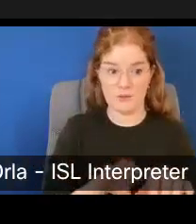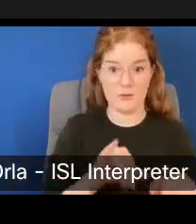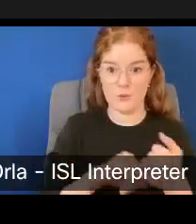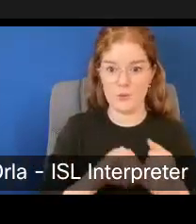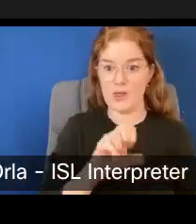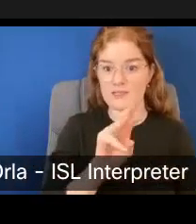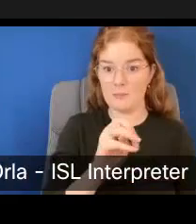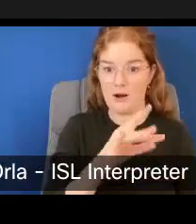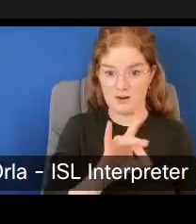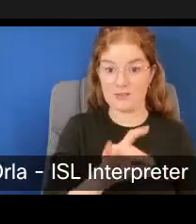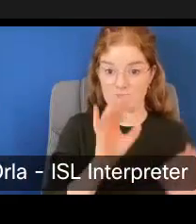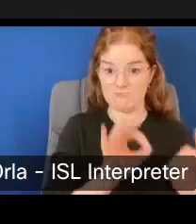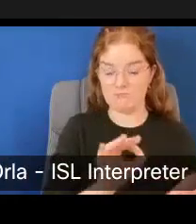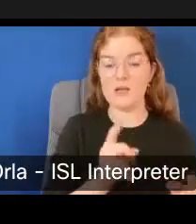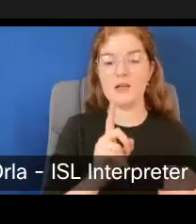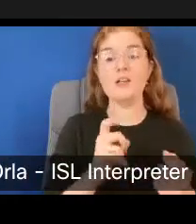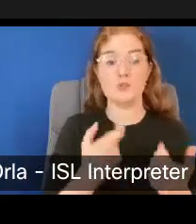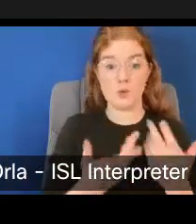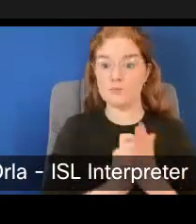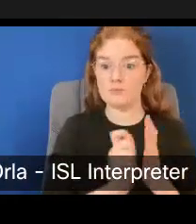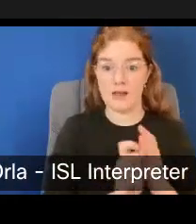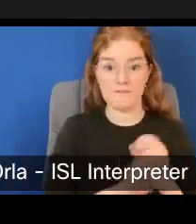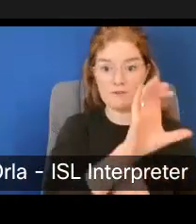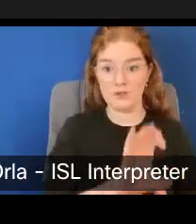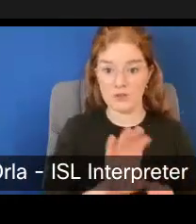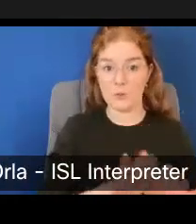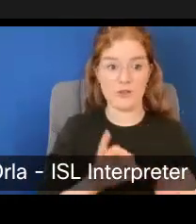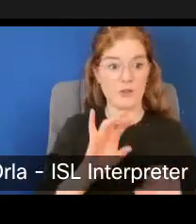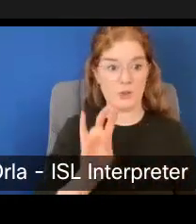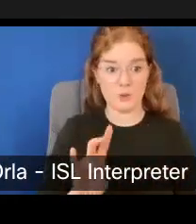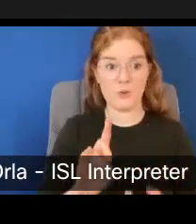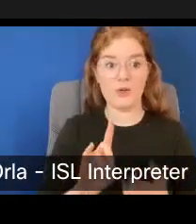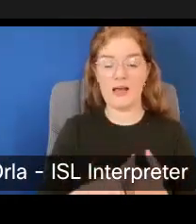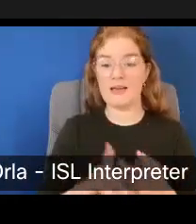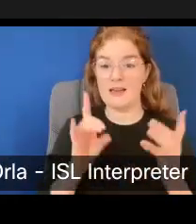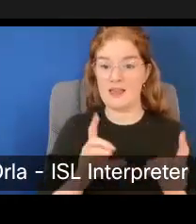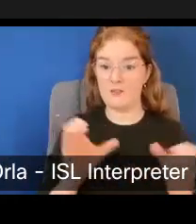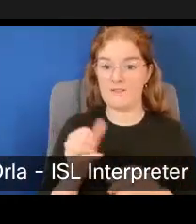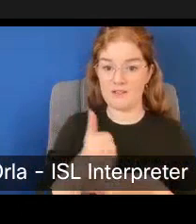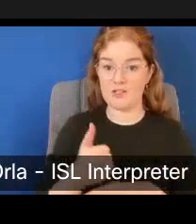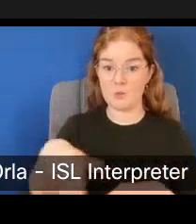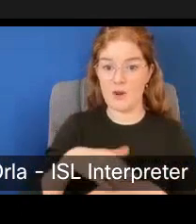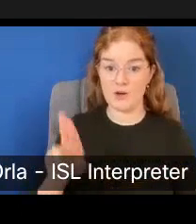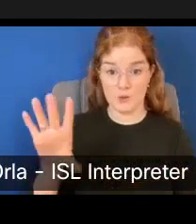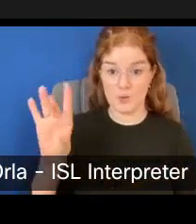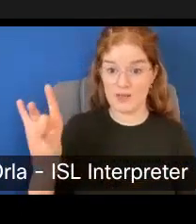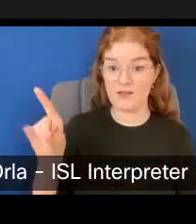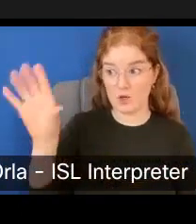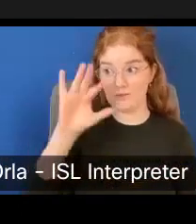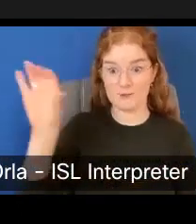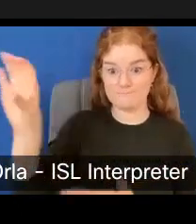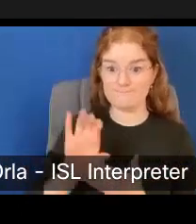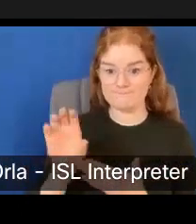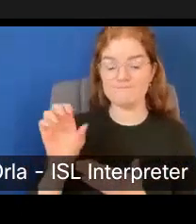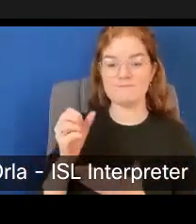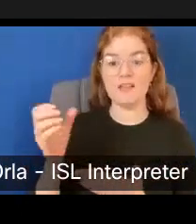And as a result, we put in for some funding with Q and the Healthcare Foundation in the UK for some grant funding, and they